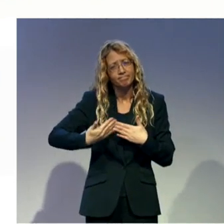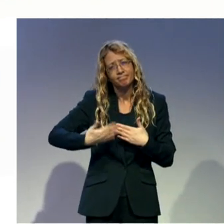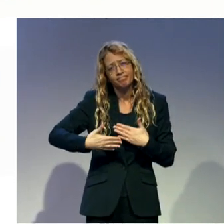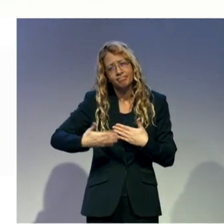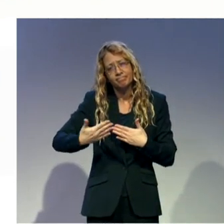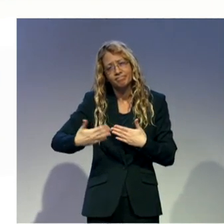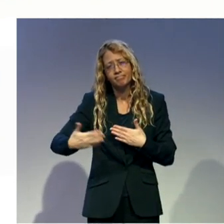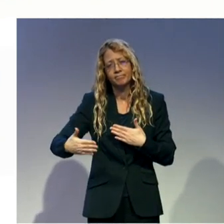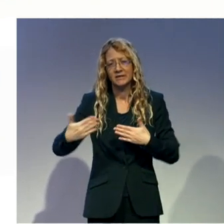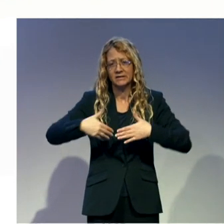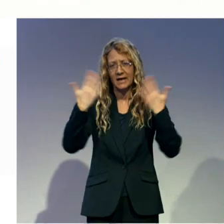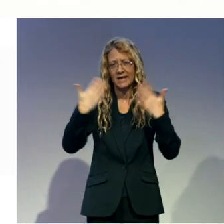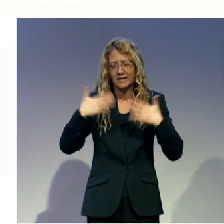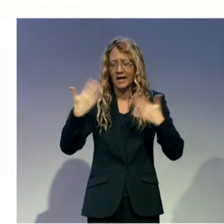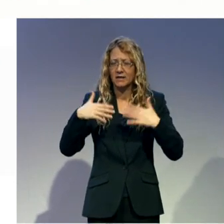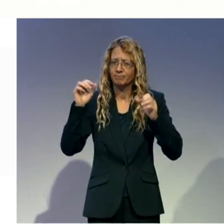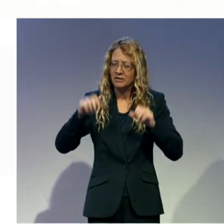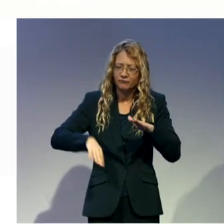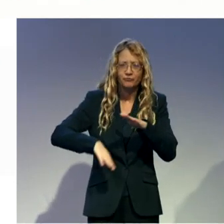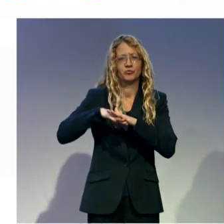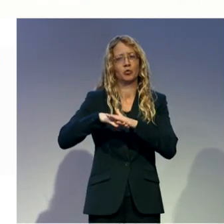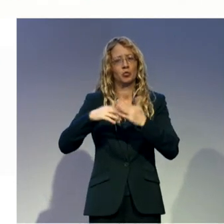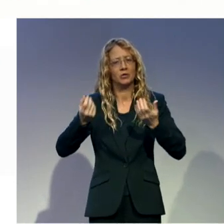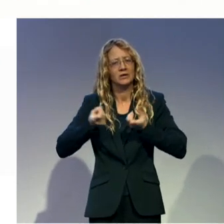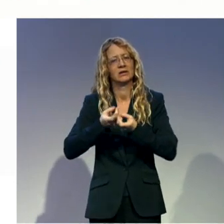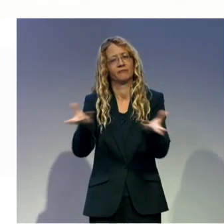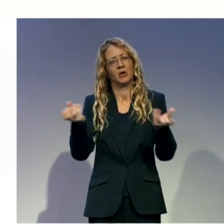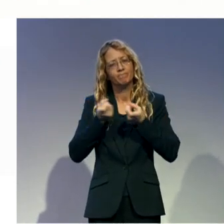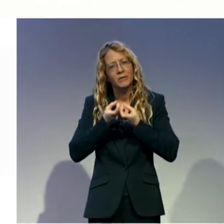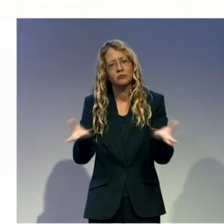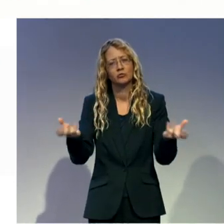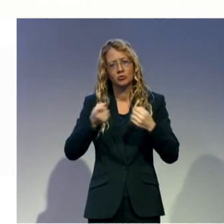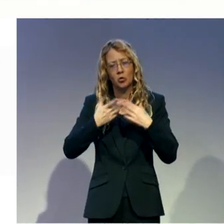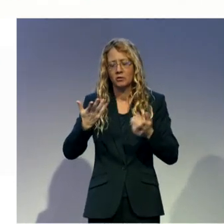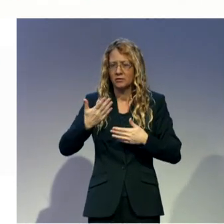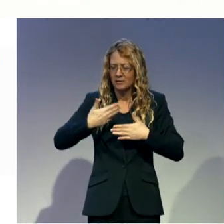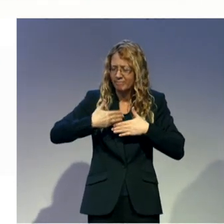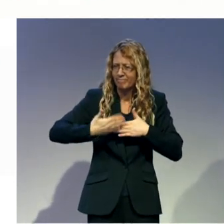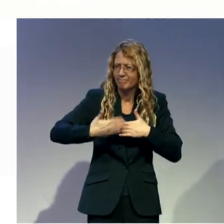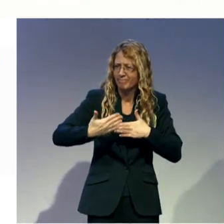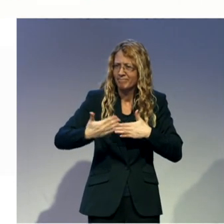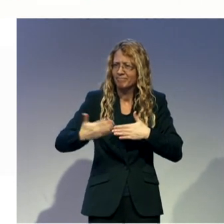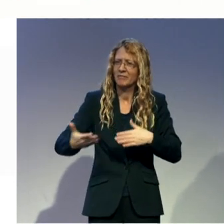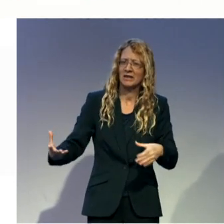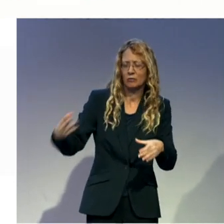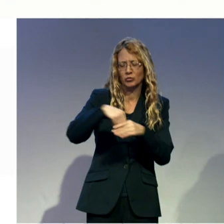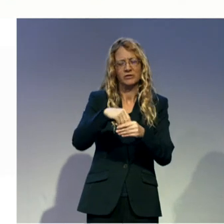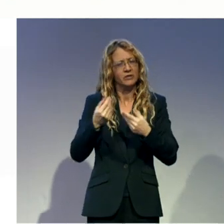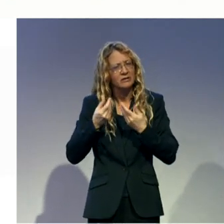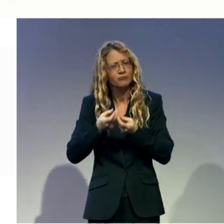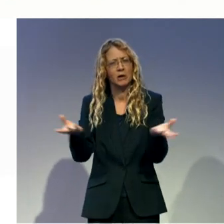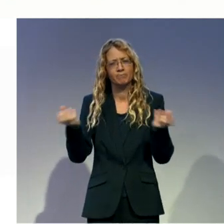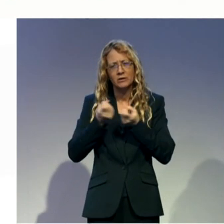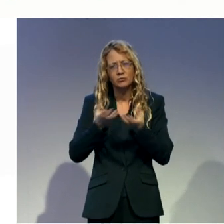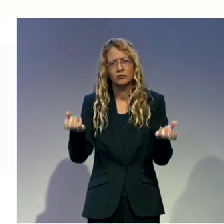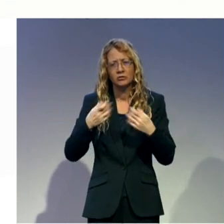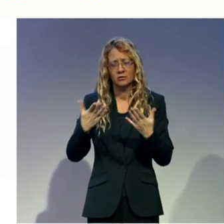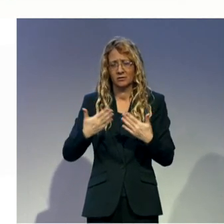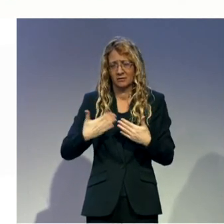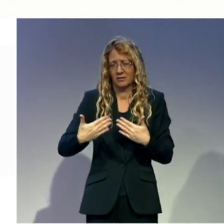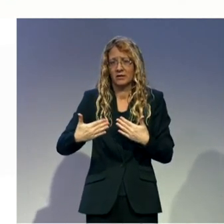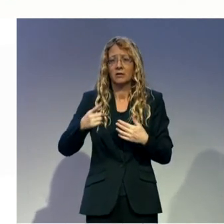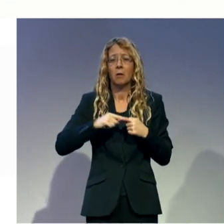and easy accessible daily news for everybody. Daily news which do not manipulate people, which